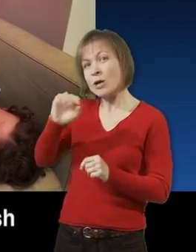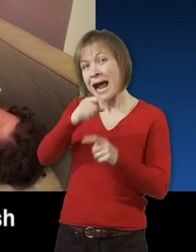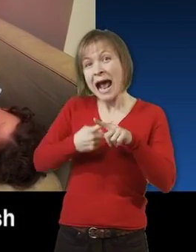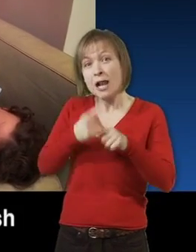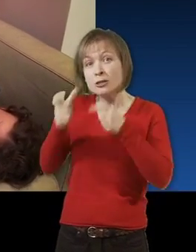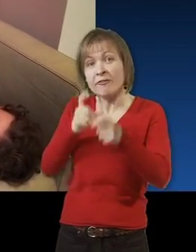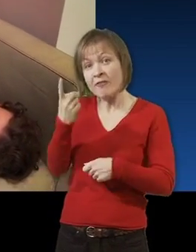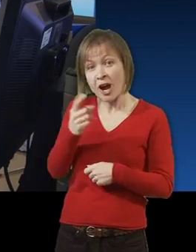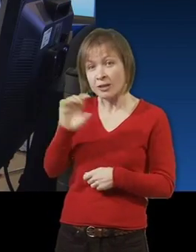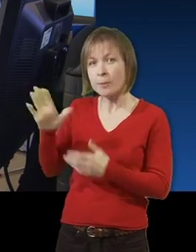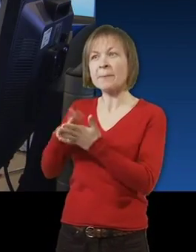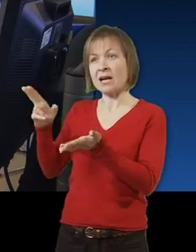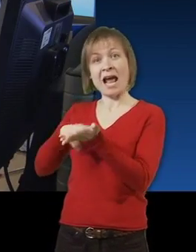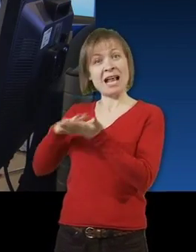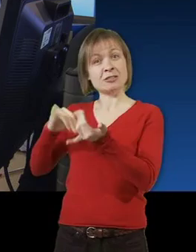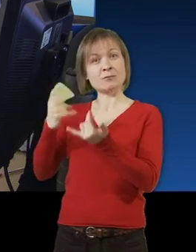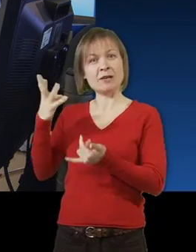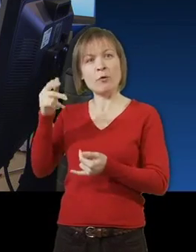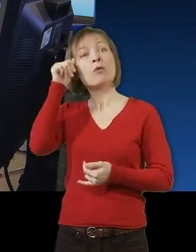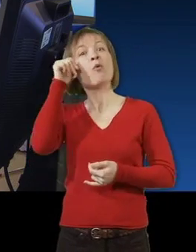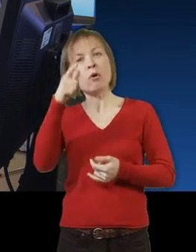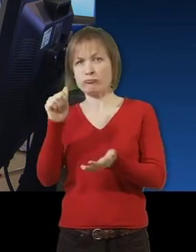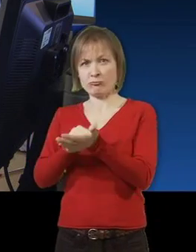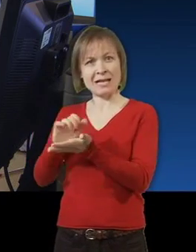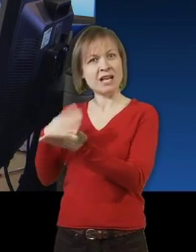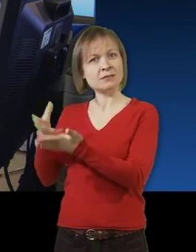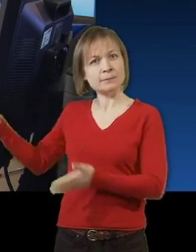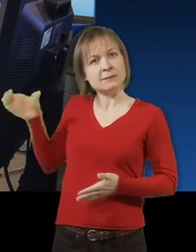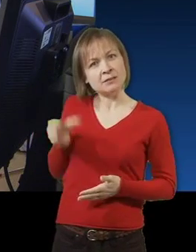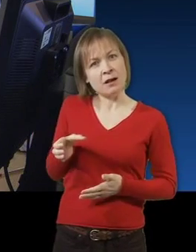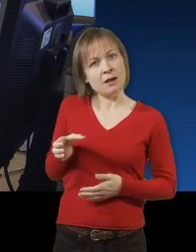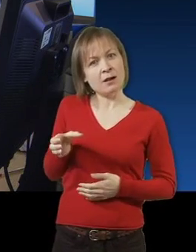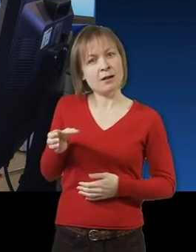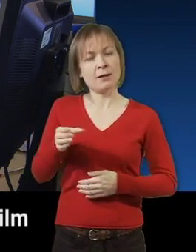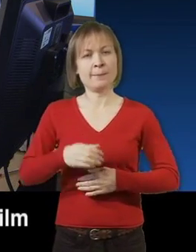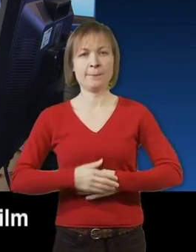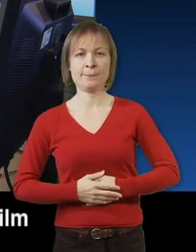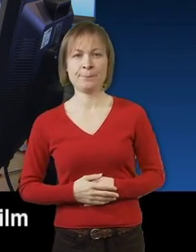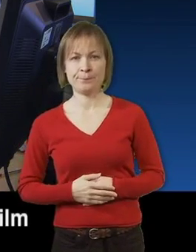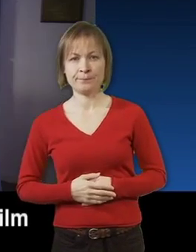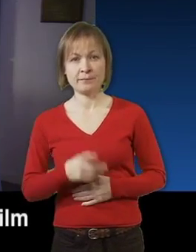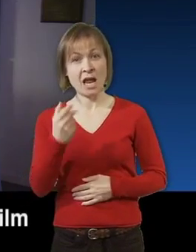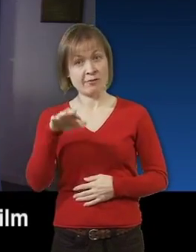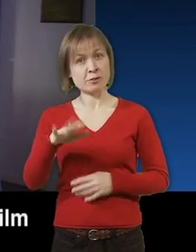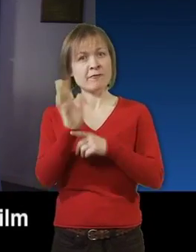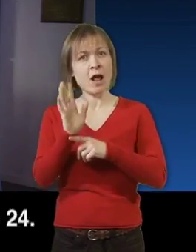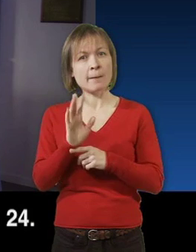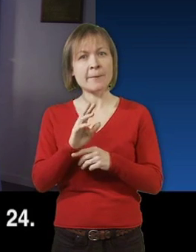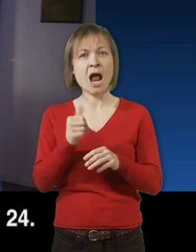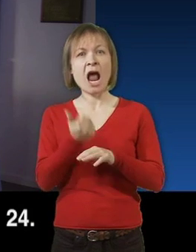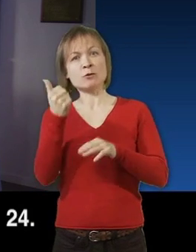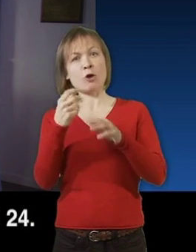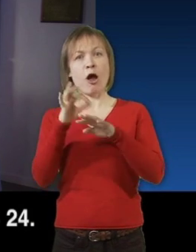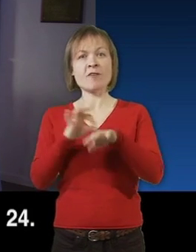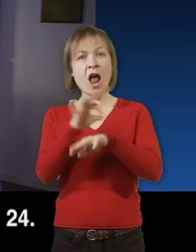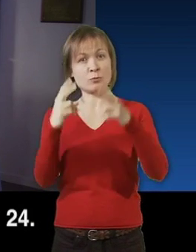to say this in English to help NHS 24 get the correct interpreter. Please watch the Out of Hours film for